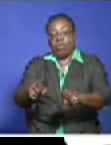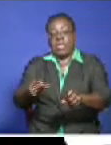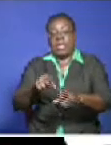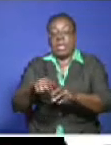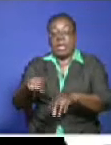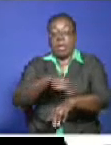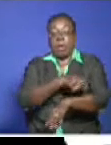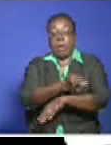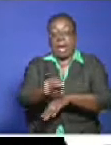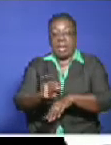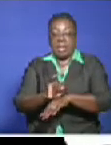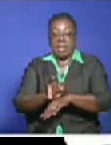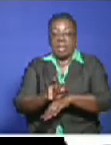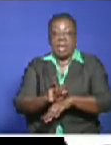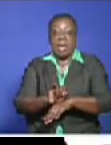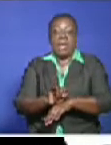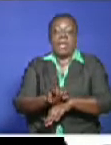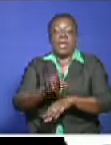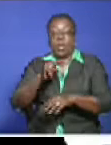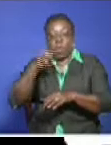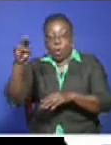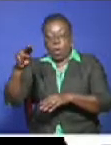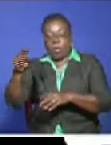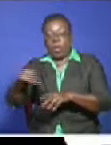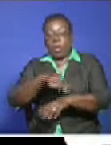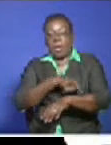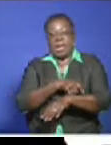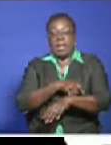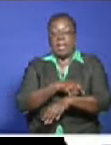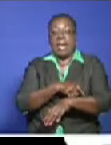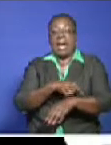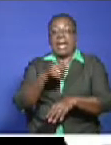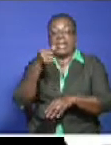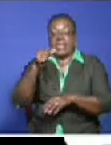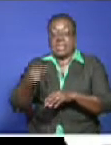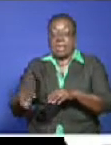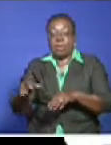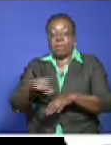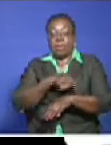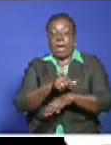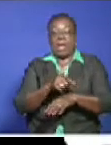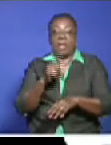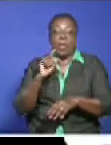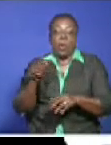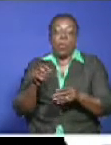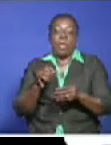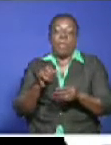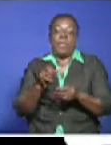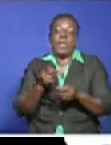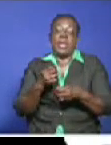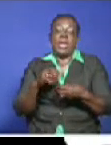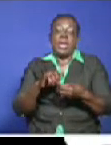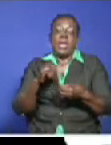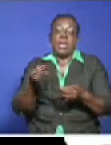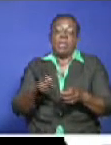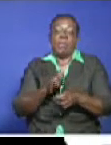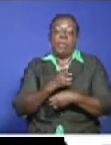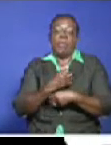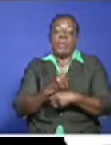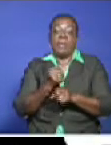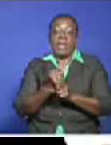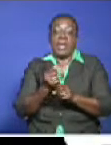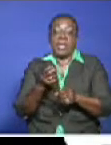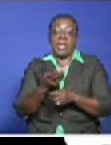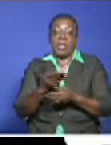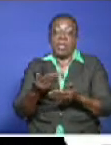and various sections in South Long Island will also be resurfaced, that is from Seymour's to Clarencetown, using